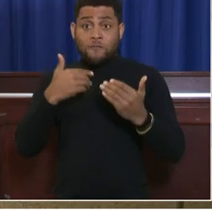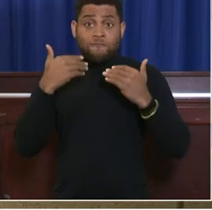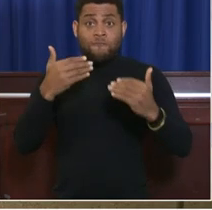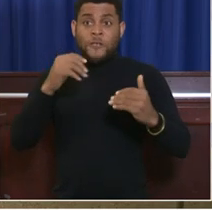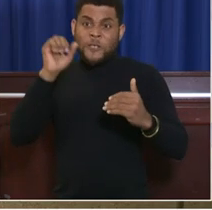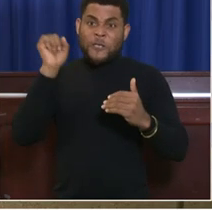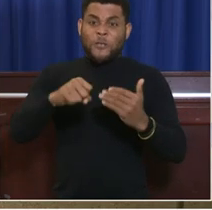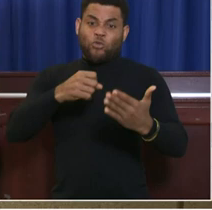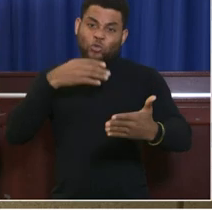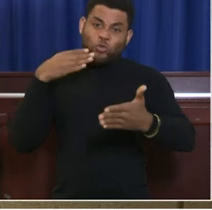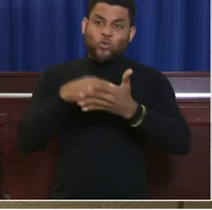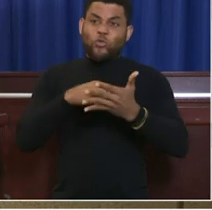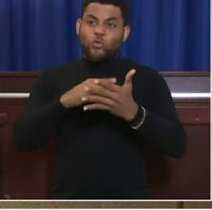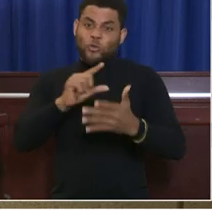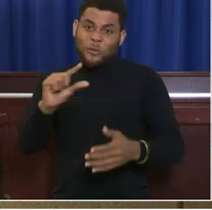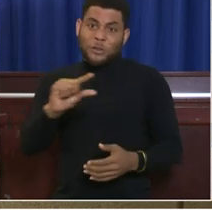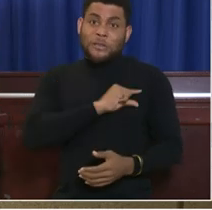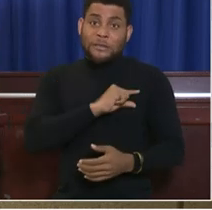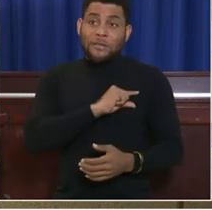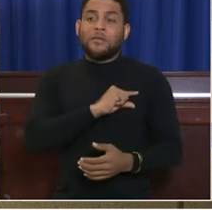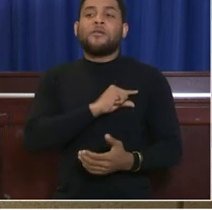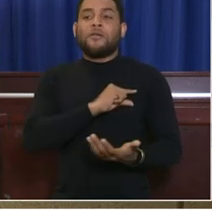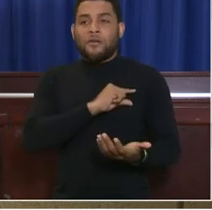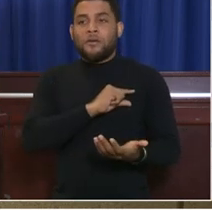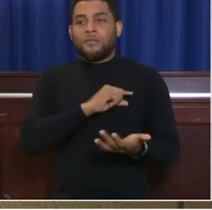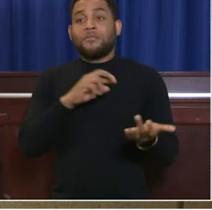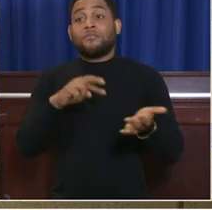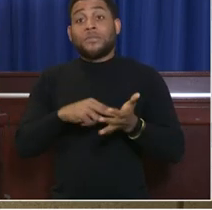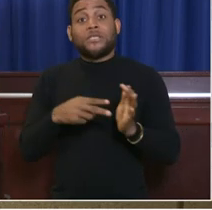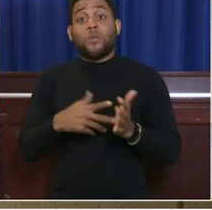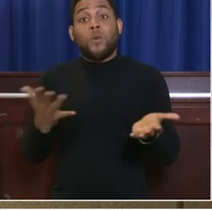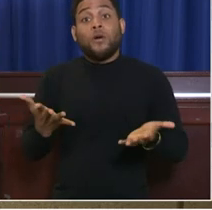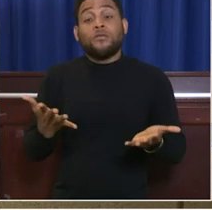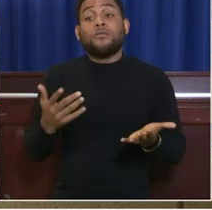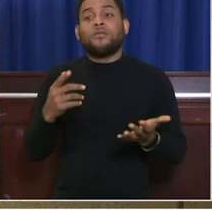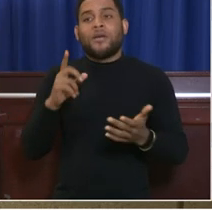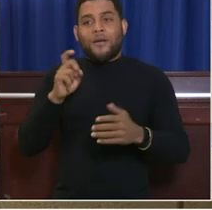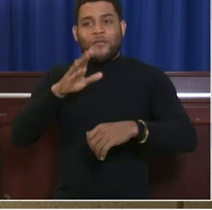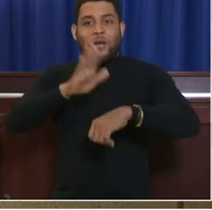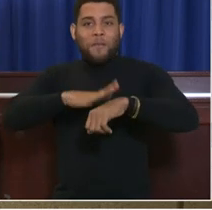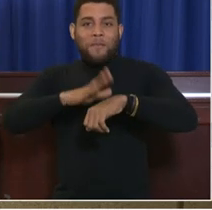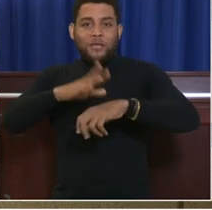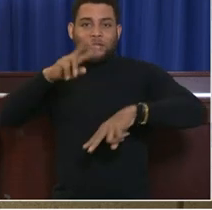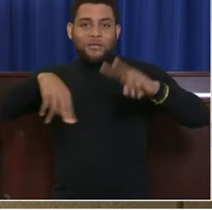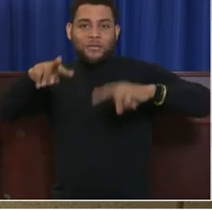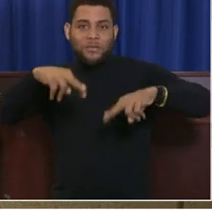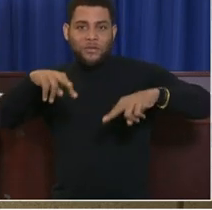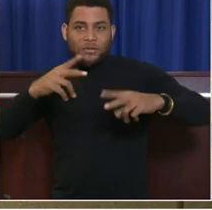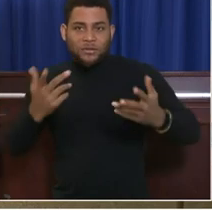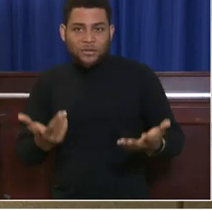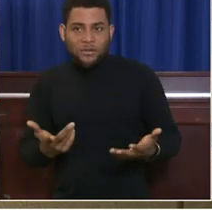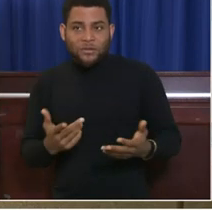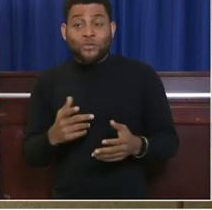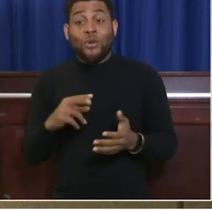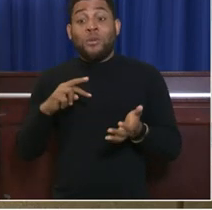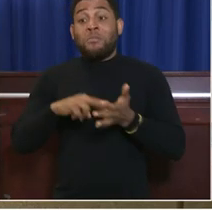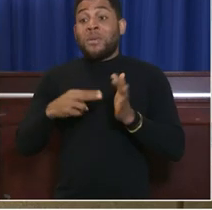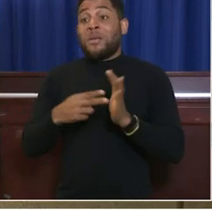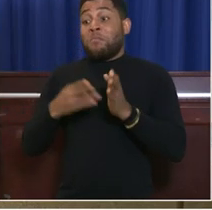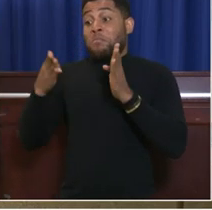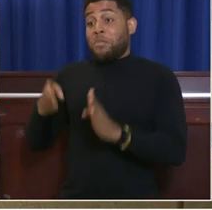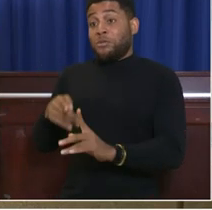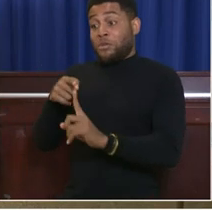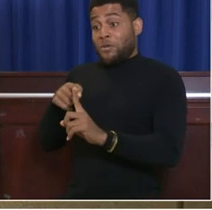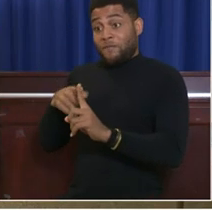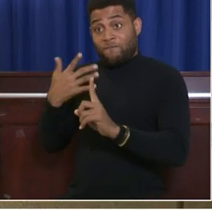probation. So what that effectively means is for the typical person who is charged with a firearms offense,